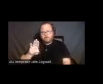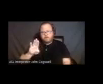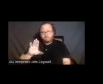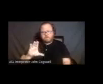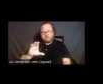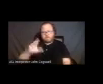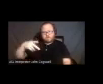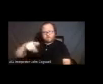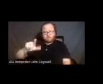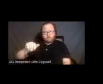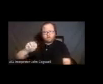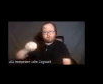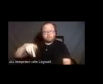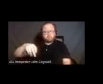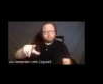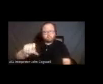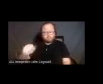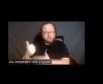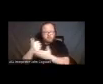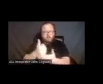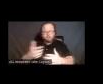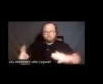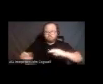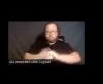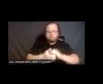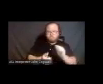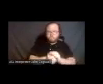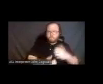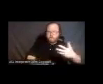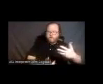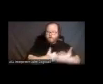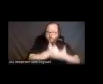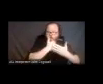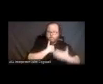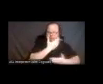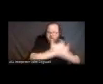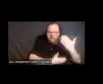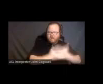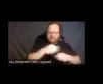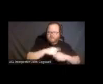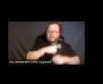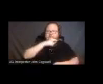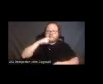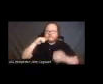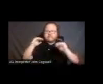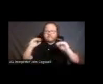reached out to collaborate with Help at Hand to promote La Clave in the desert region.